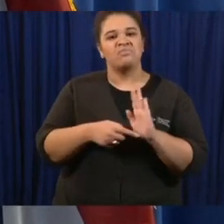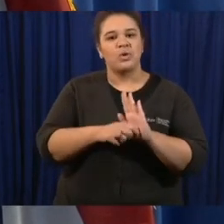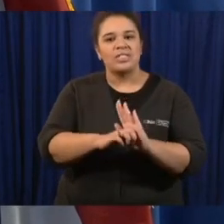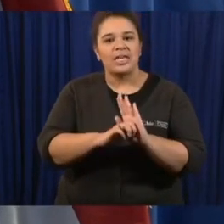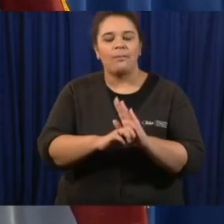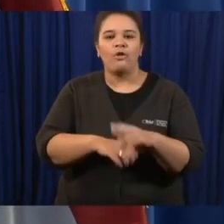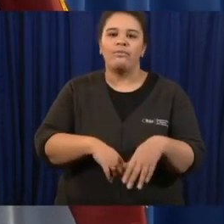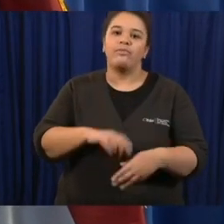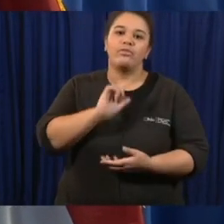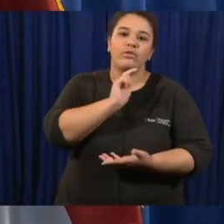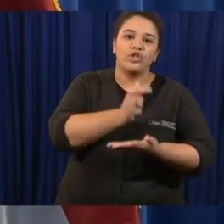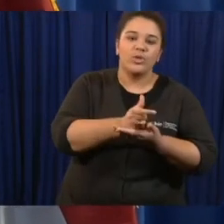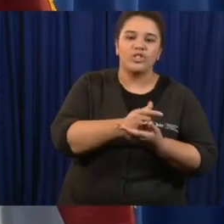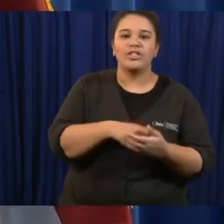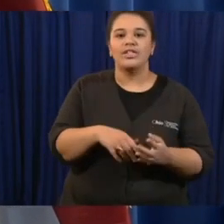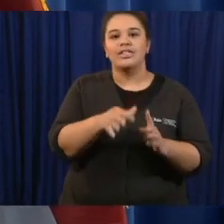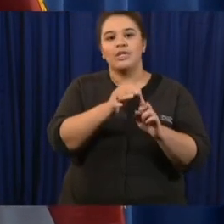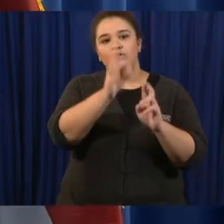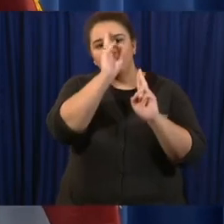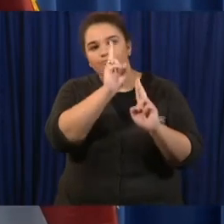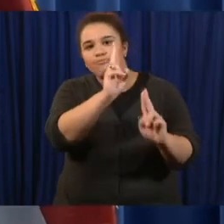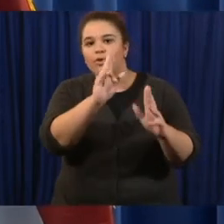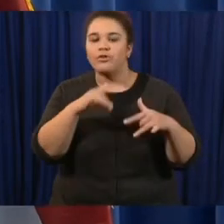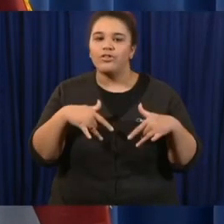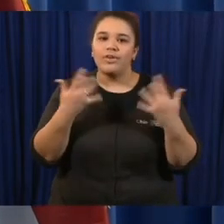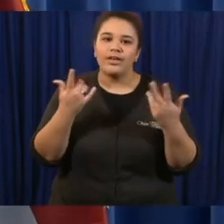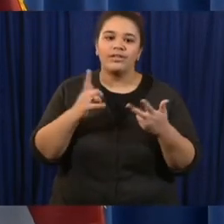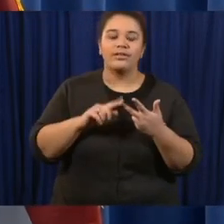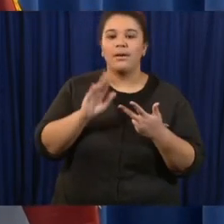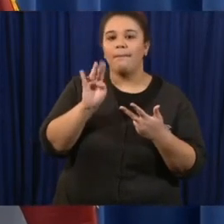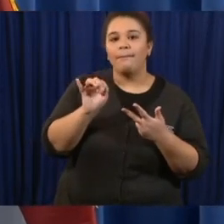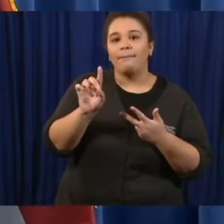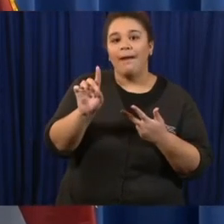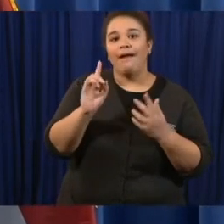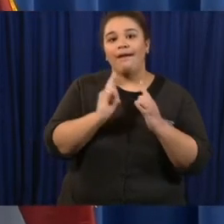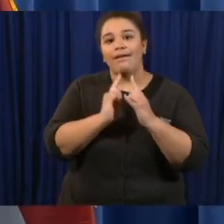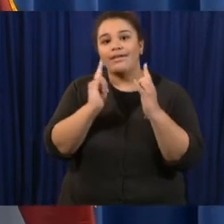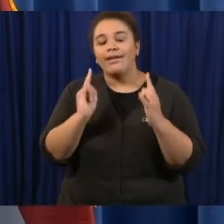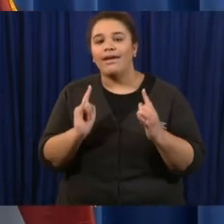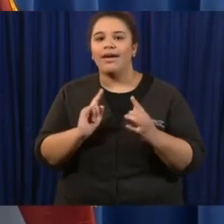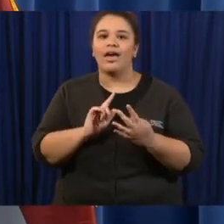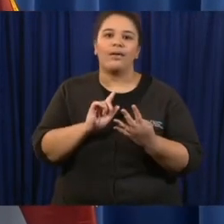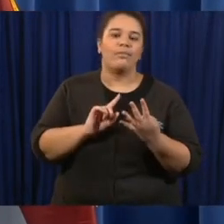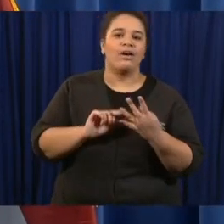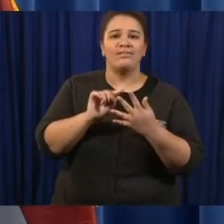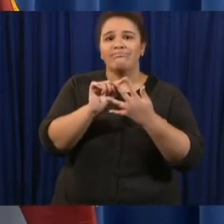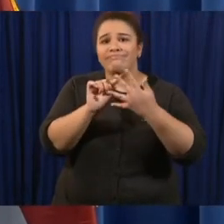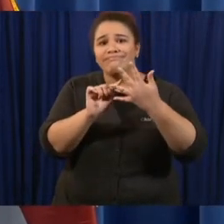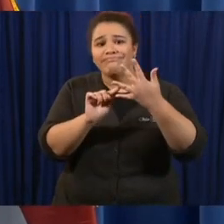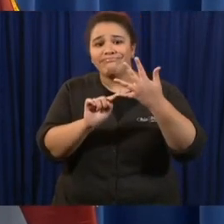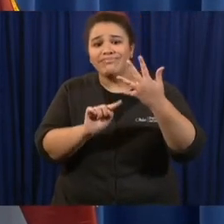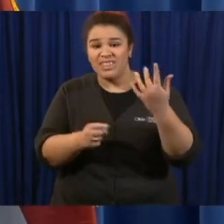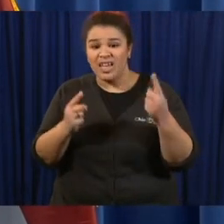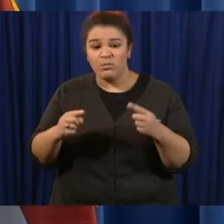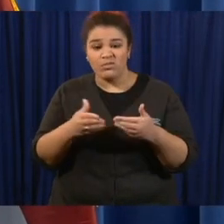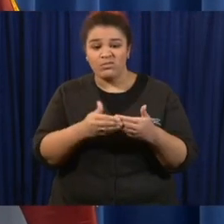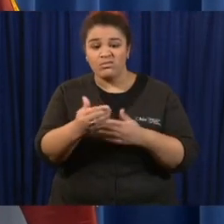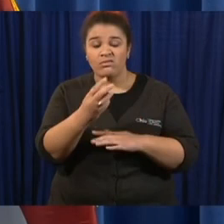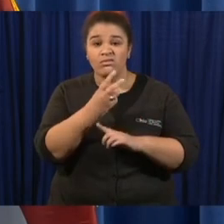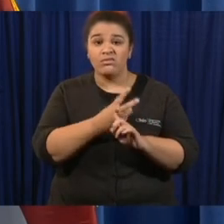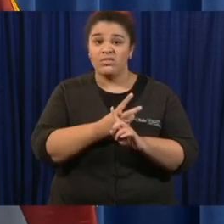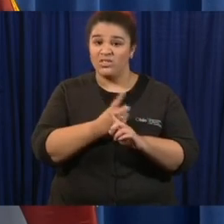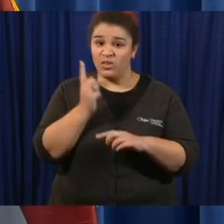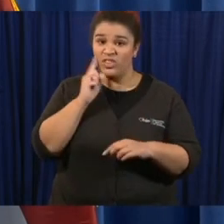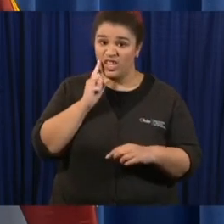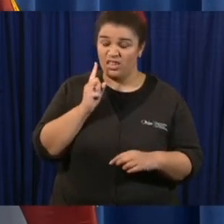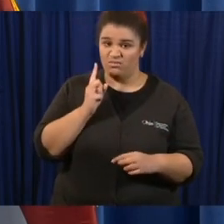special recognition events, band camp, everything that follows in the next 6 months. Will those be the same? Will those